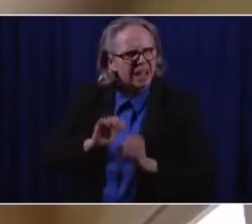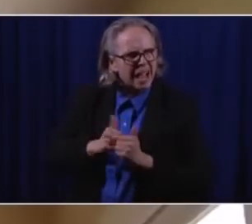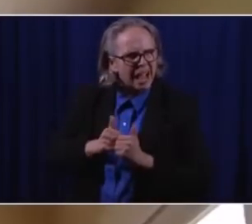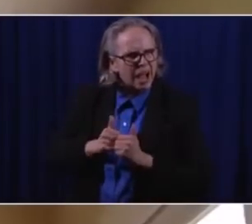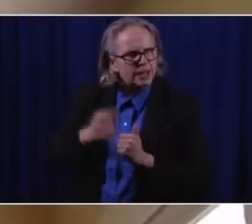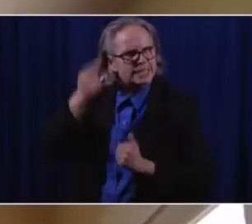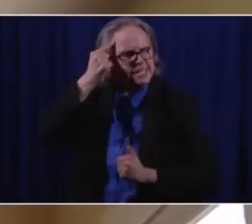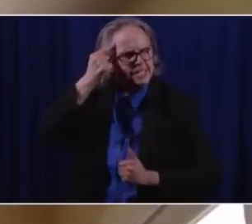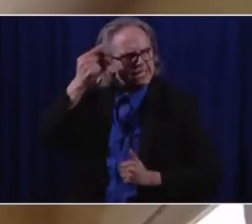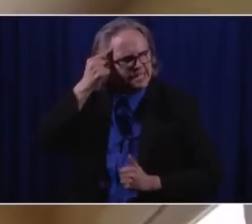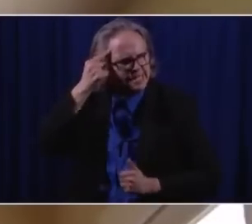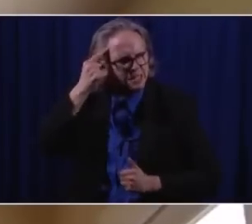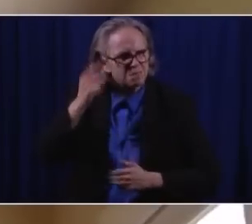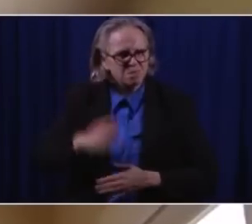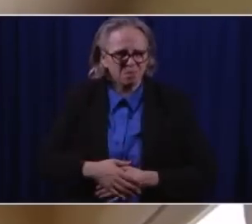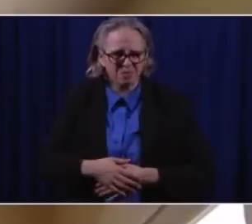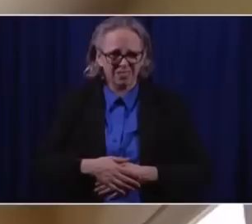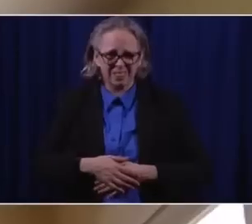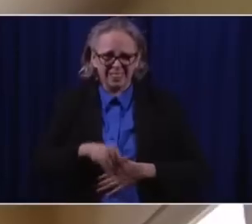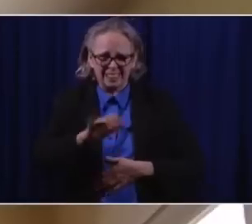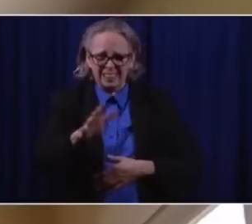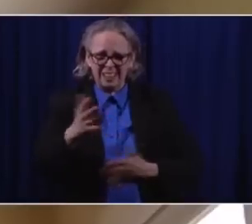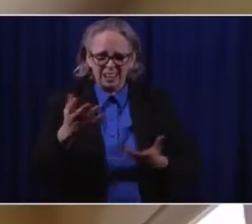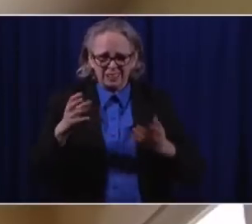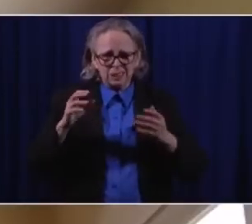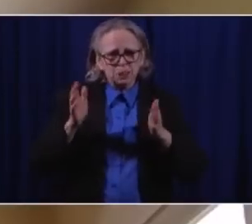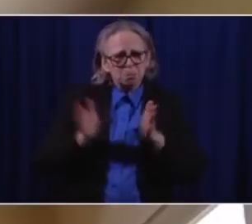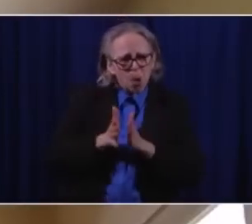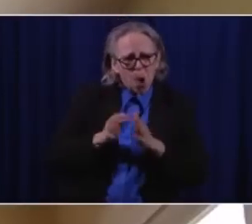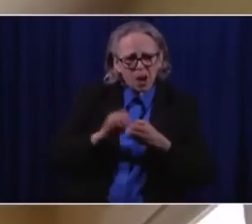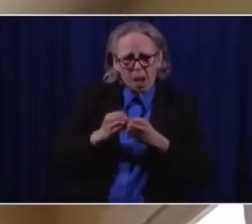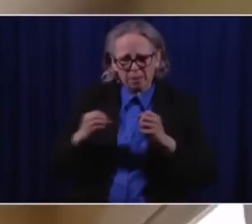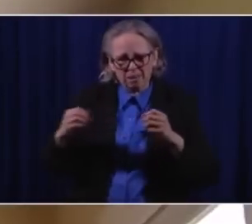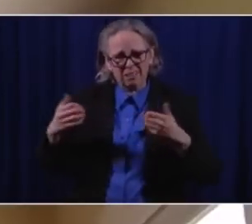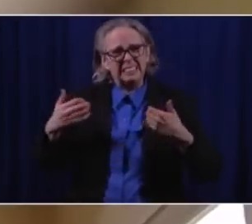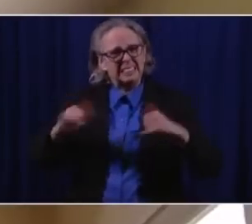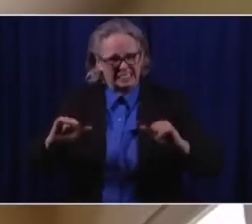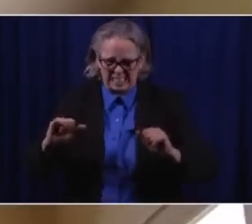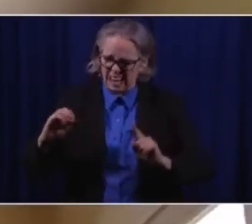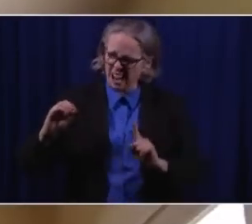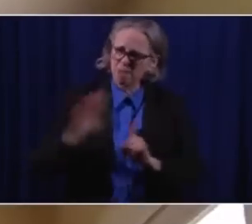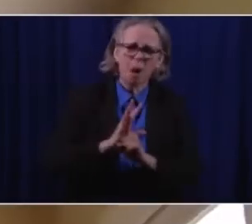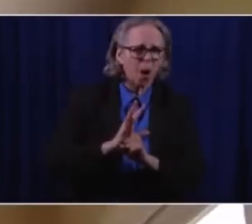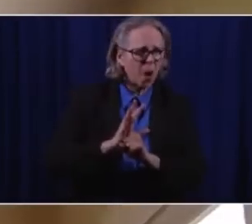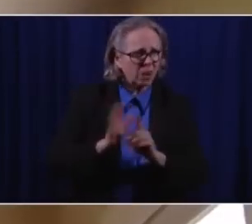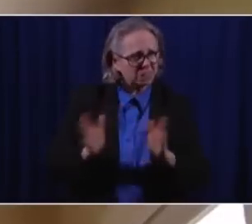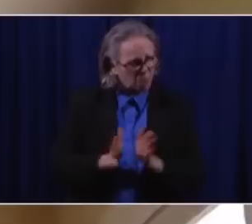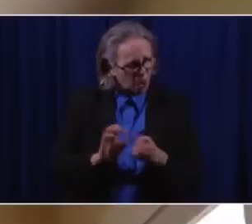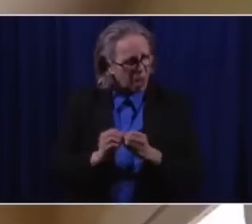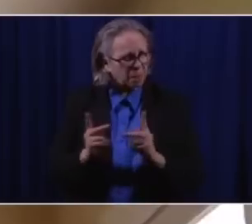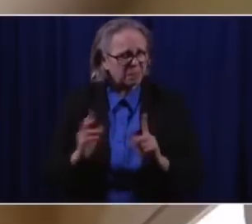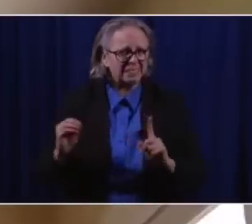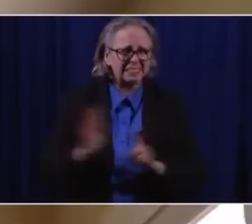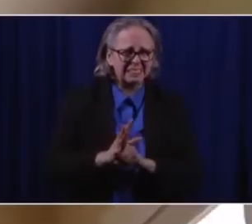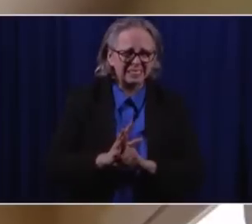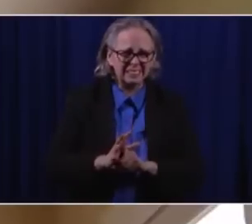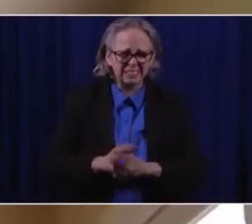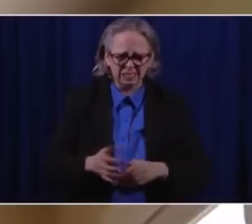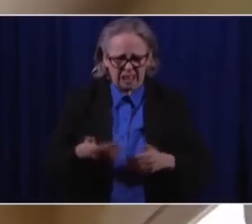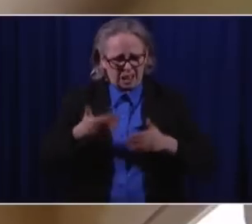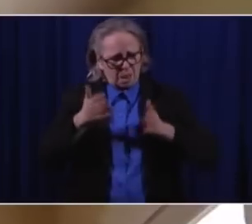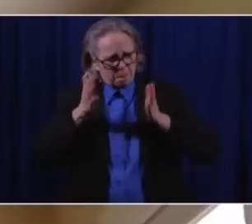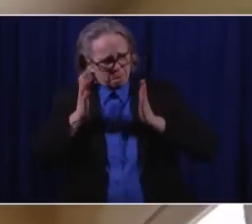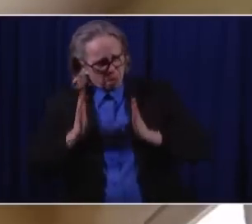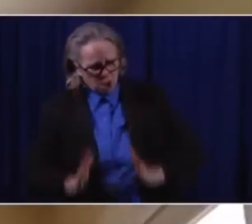your exposure may not be. You could be at risk from anyone who walks through your door, but also from